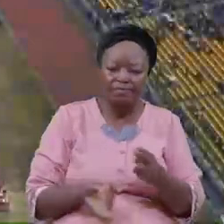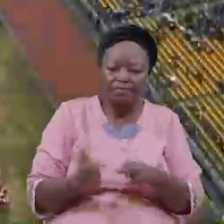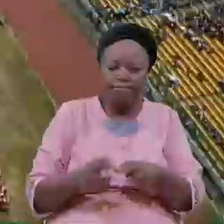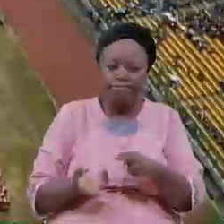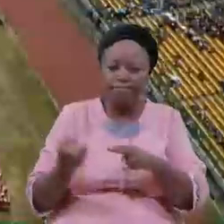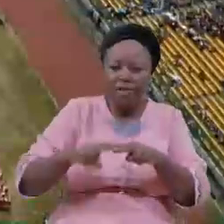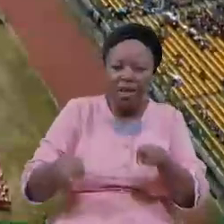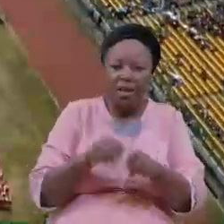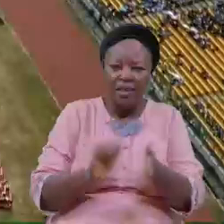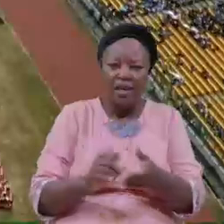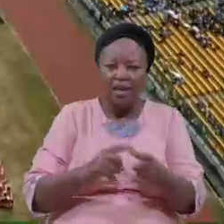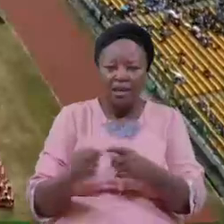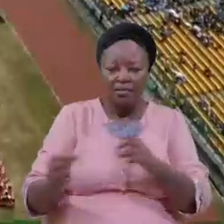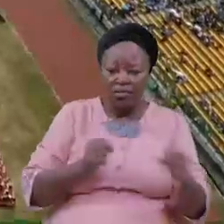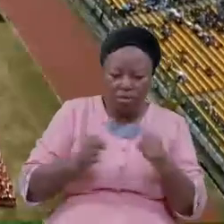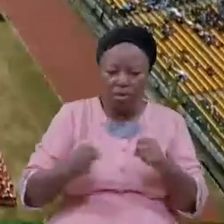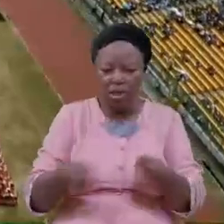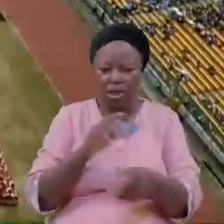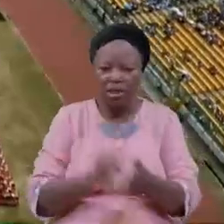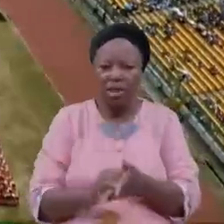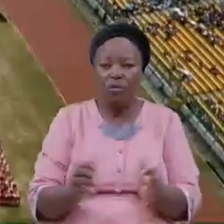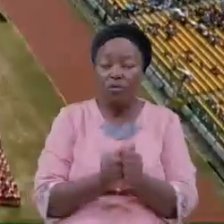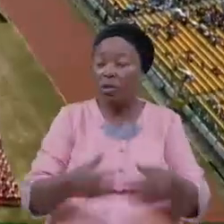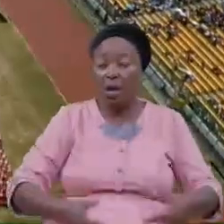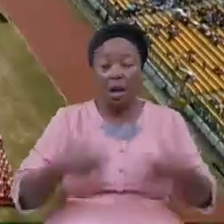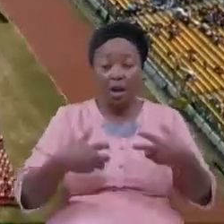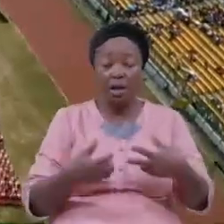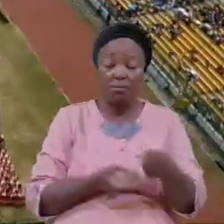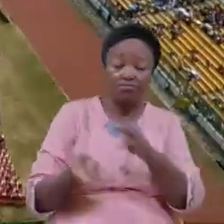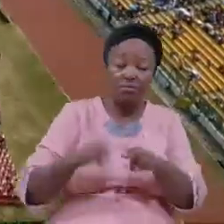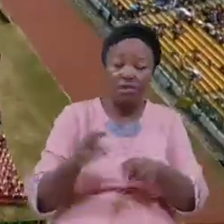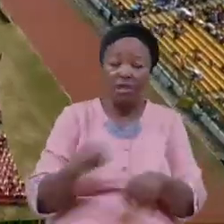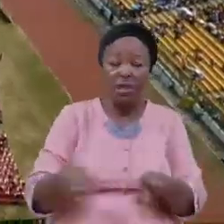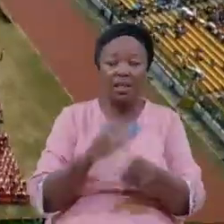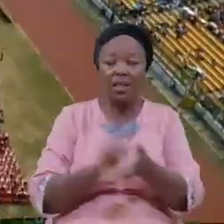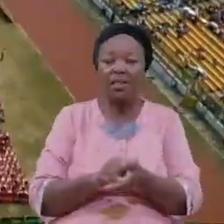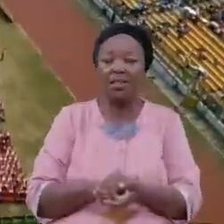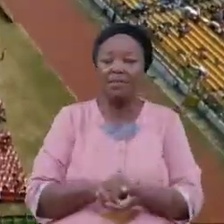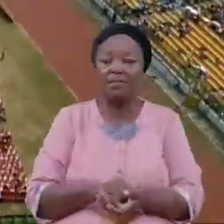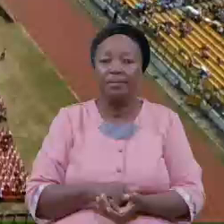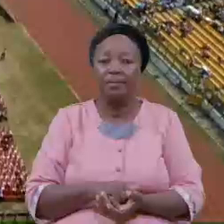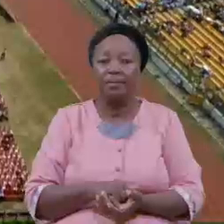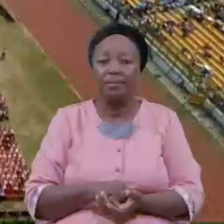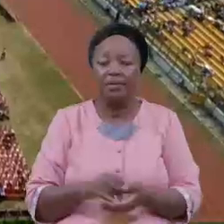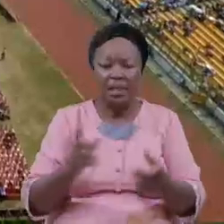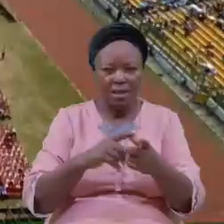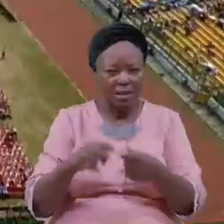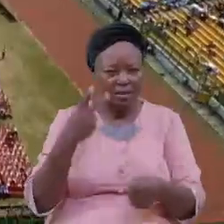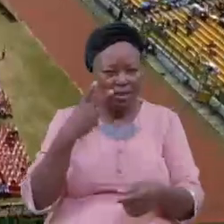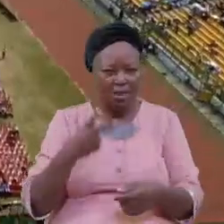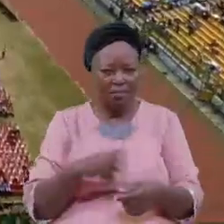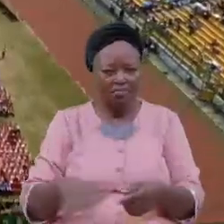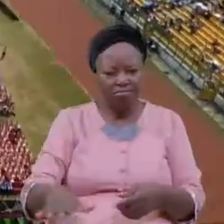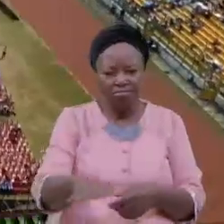Shaking, shivering with anger rising up. And you see those other students that